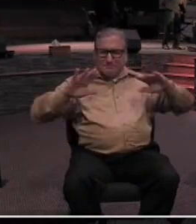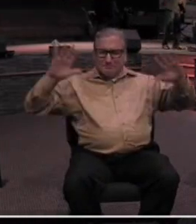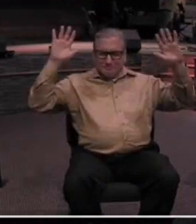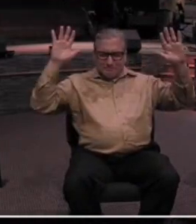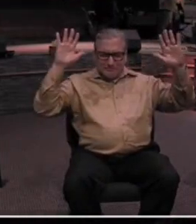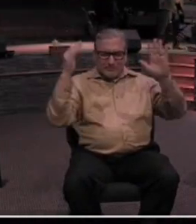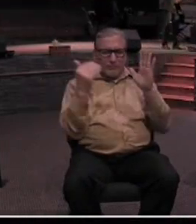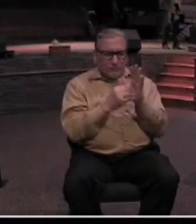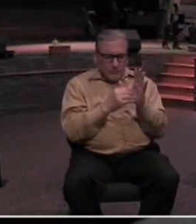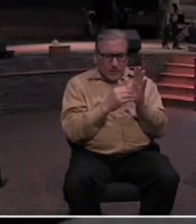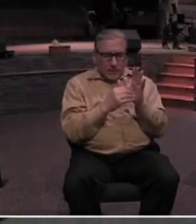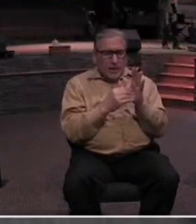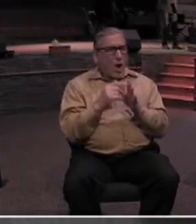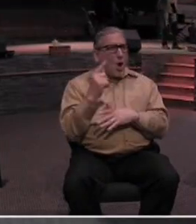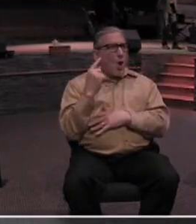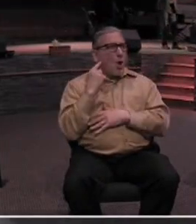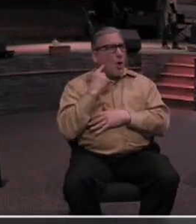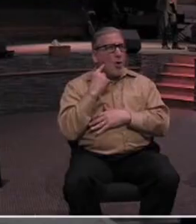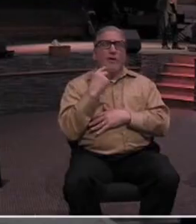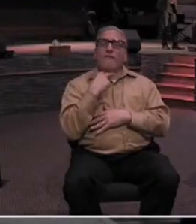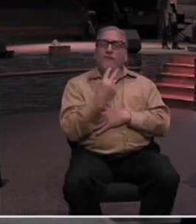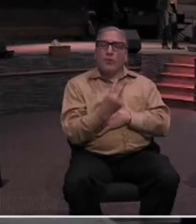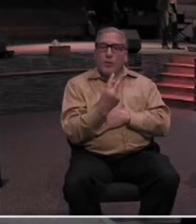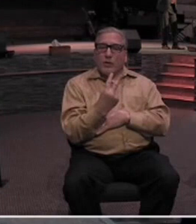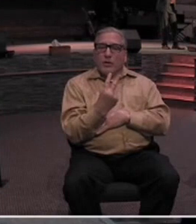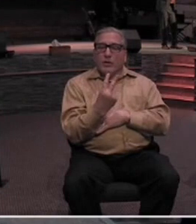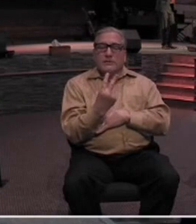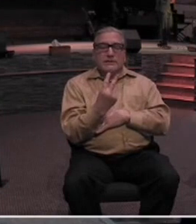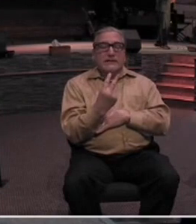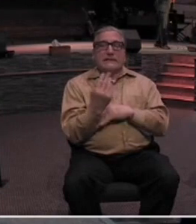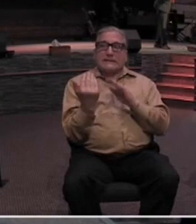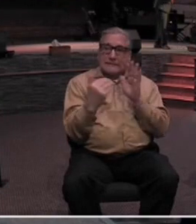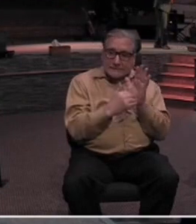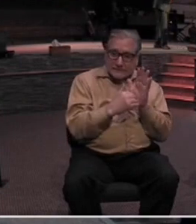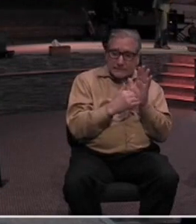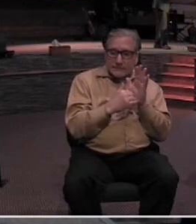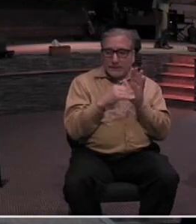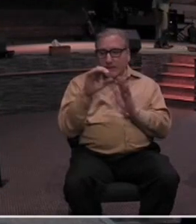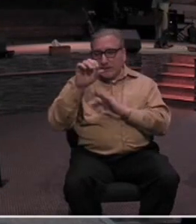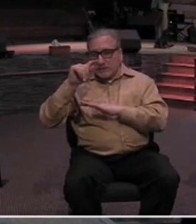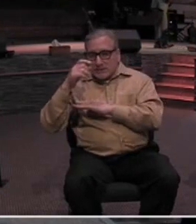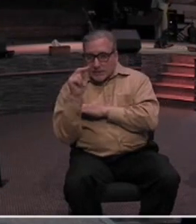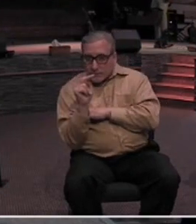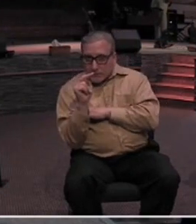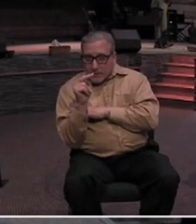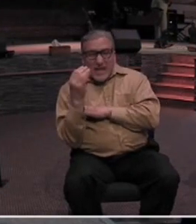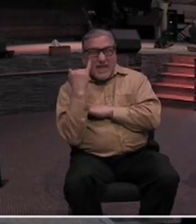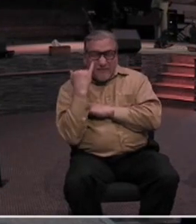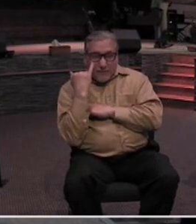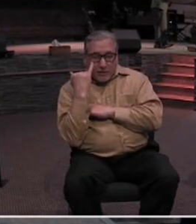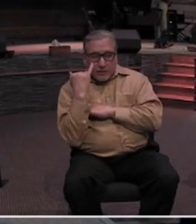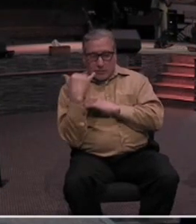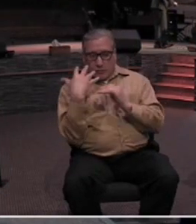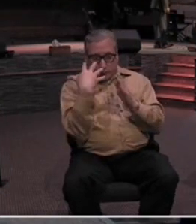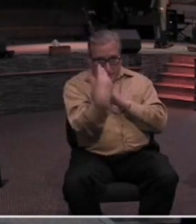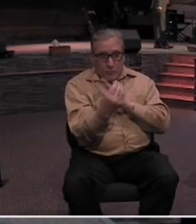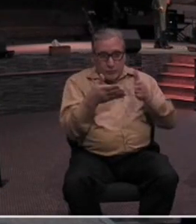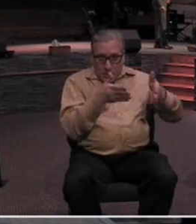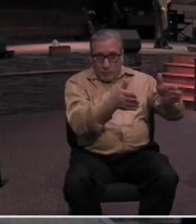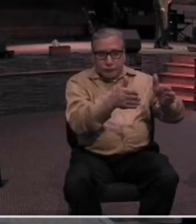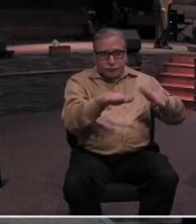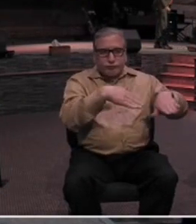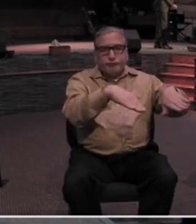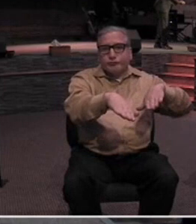once again, and I heard that voice whisper in my ear, Ethan, if you will get down the aisle and praise me,